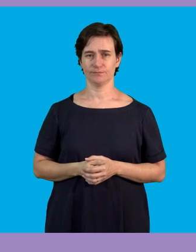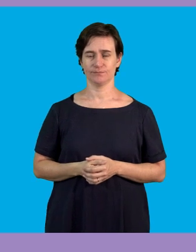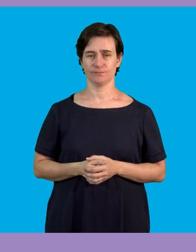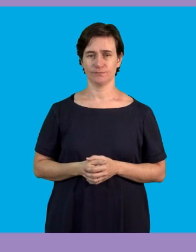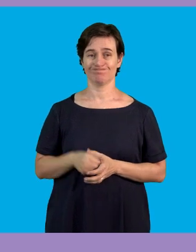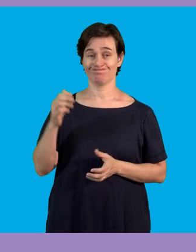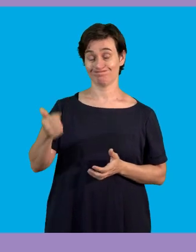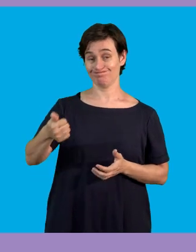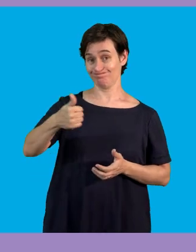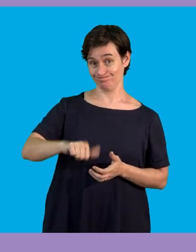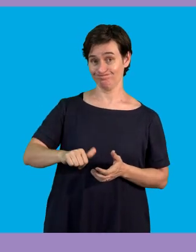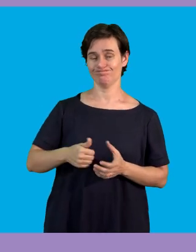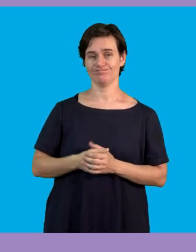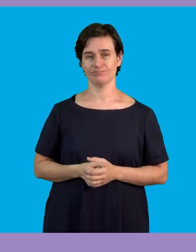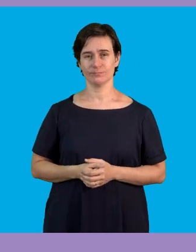Let's move on.